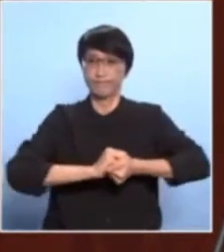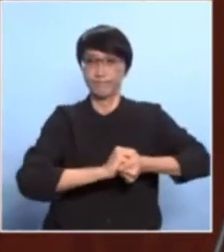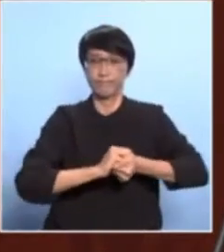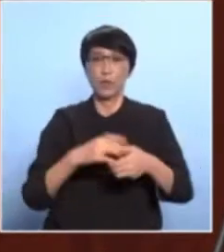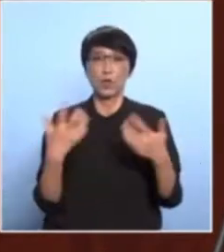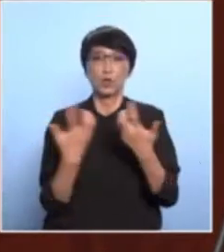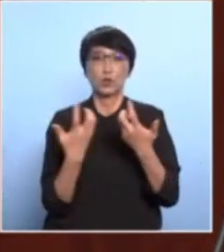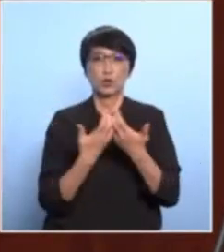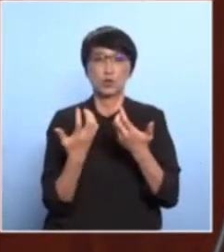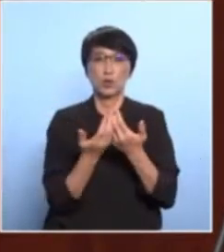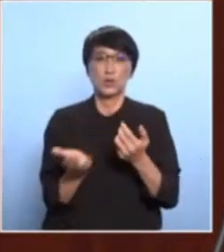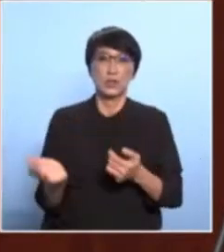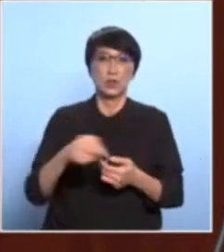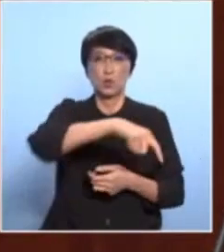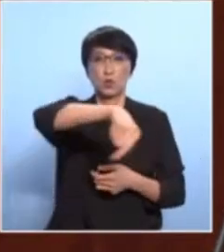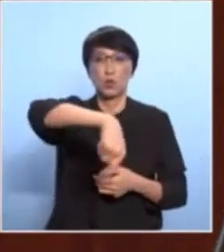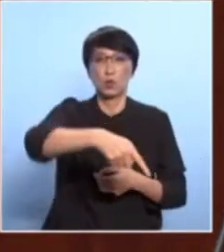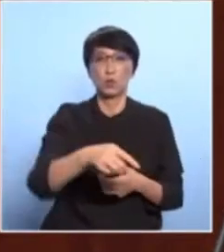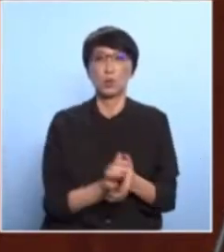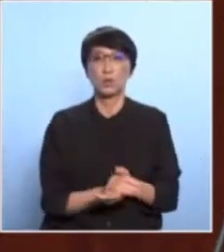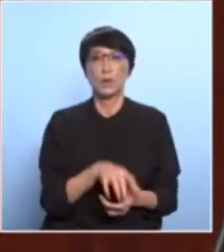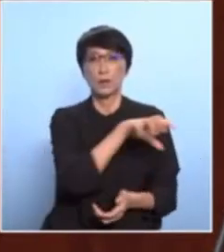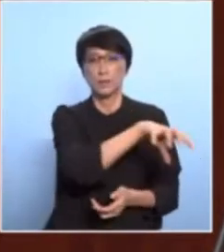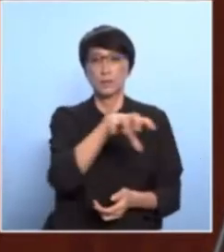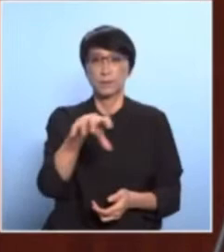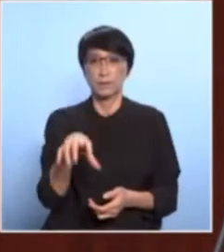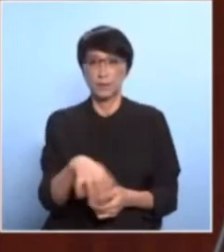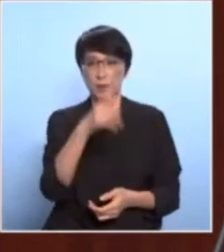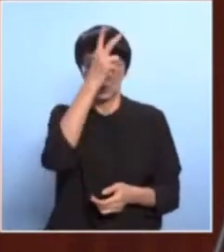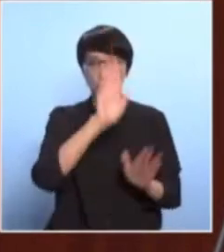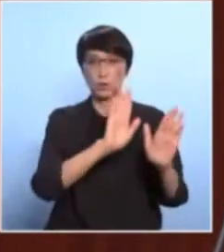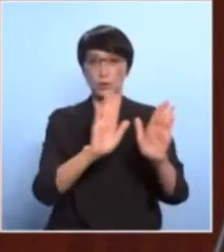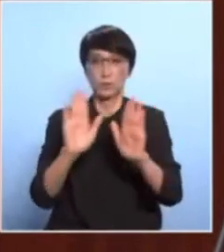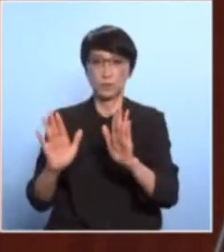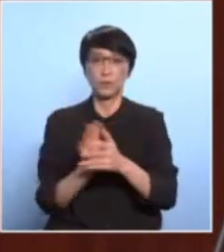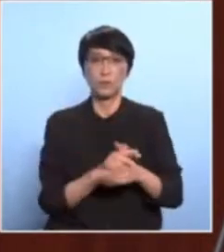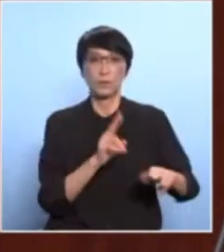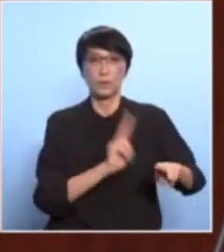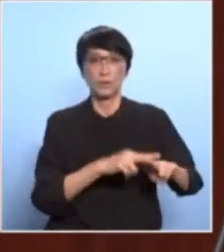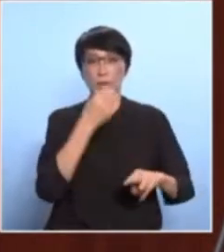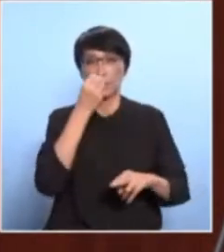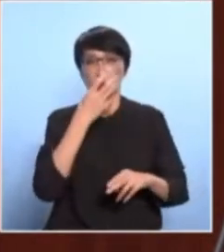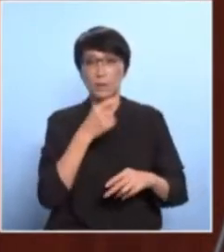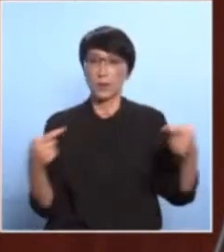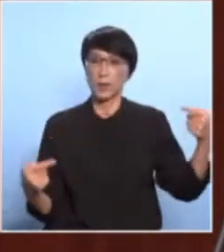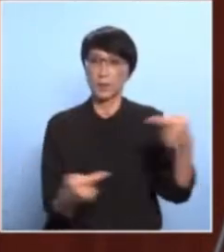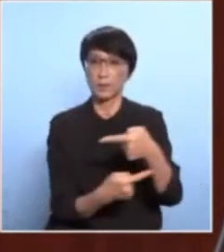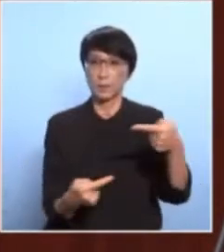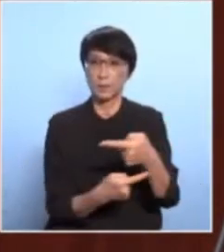The HKSAR government will collaborate with the Guangdong provincial government